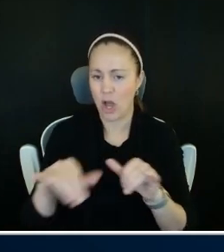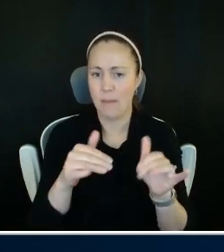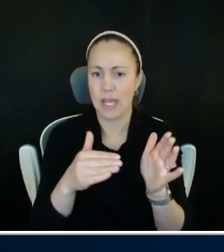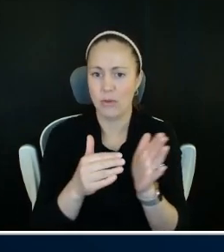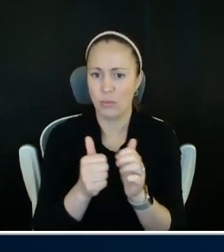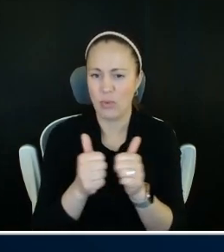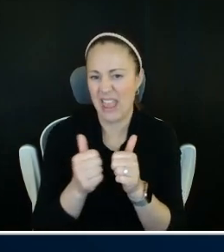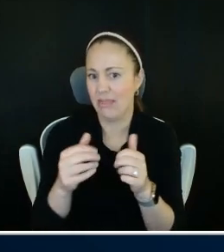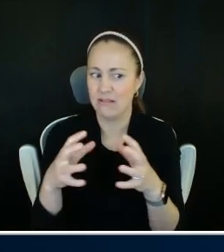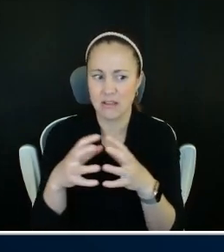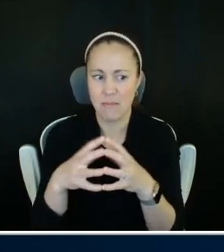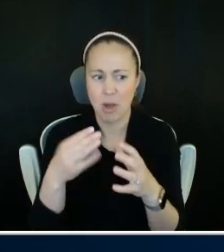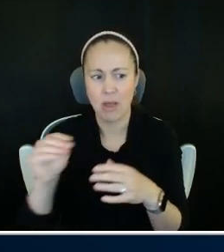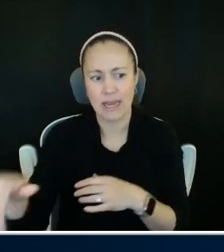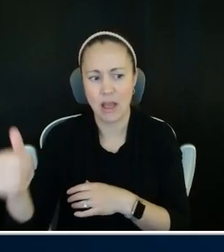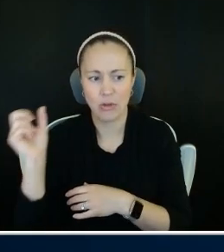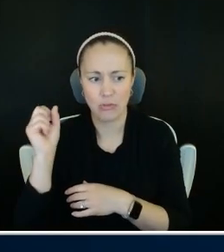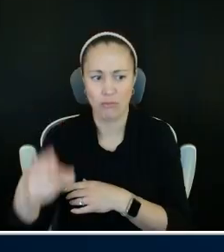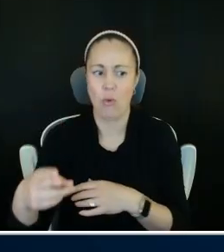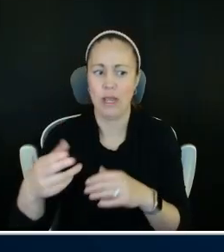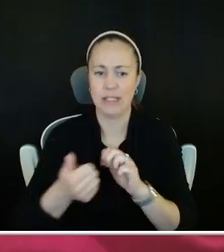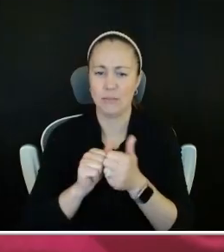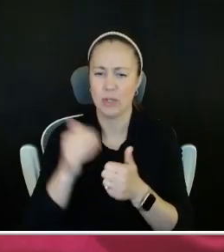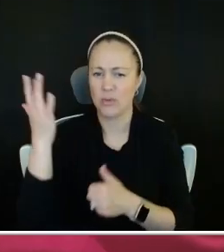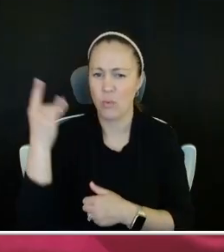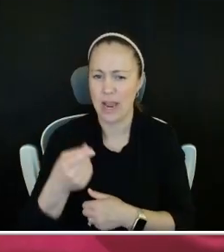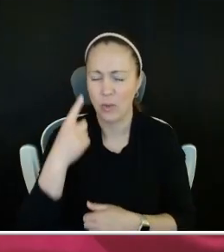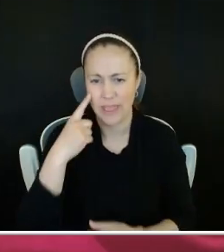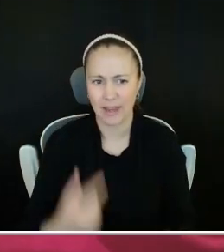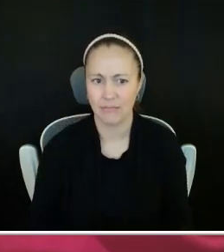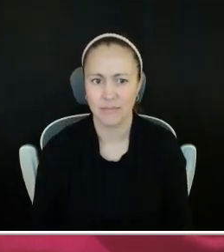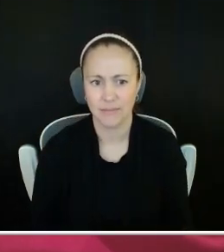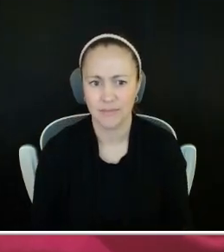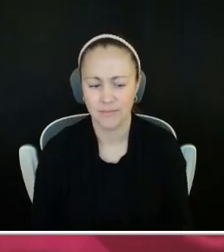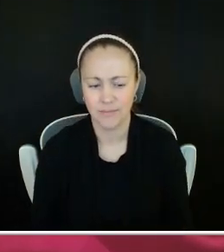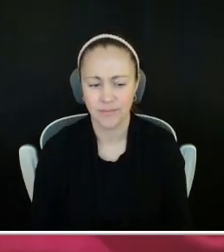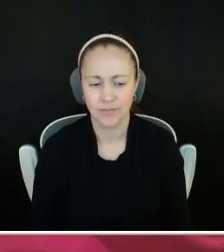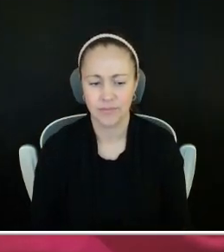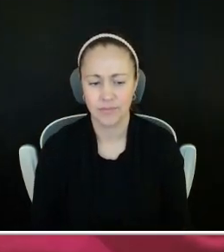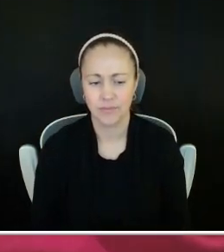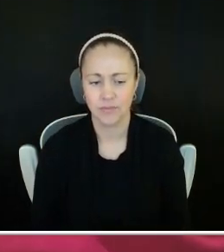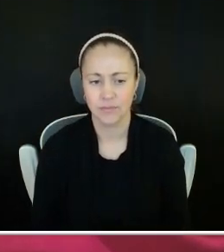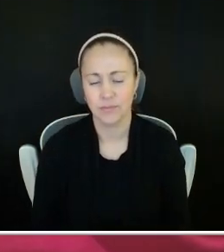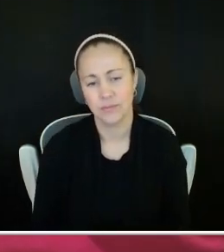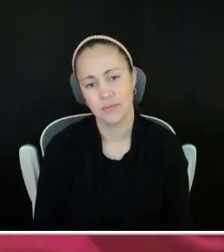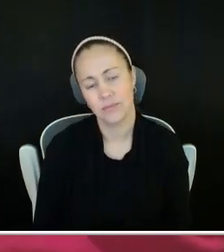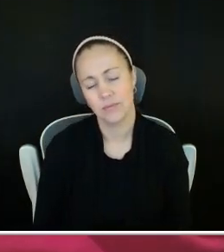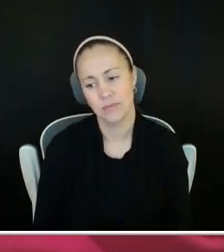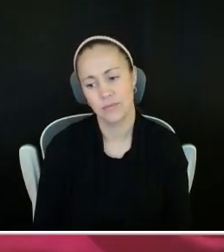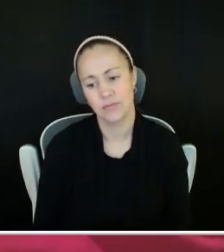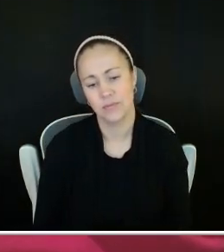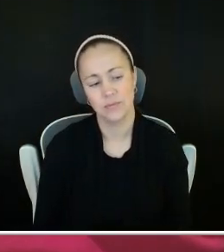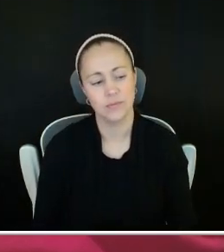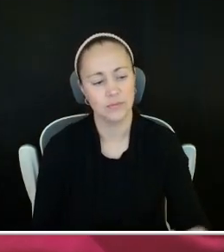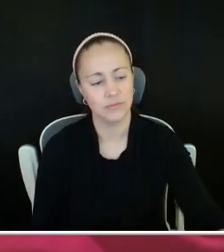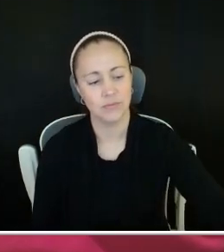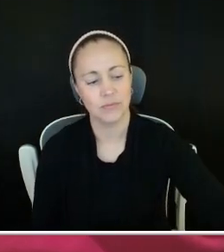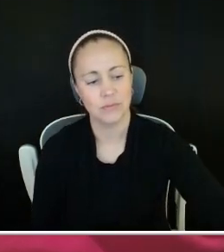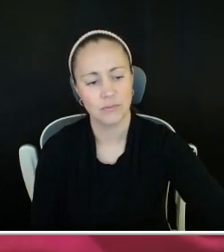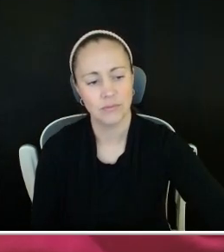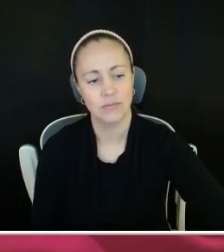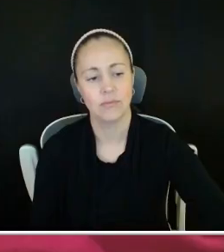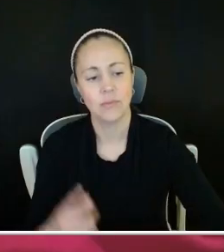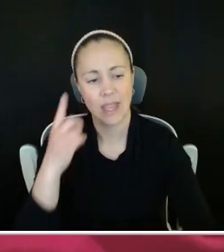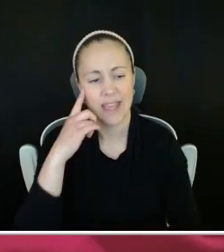Why do you think that is? I think a lot of it still comes back to